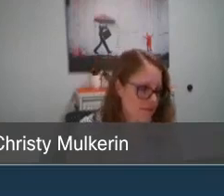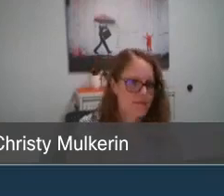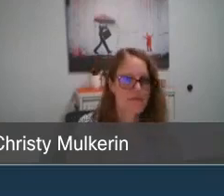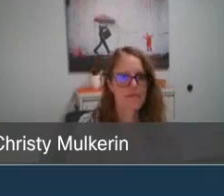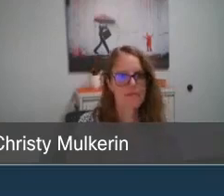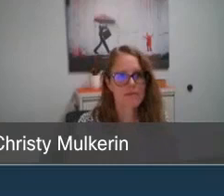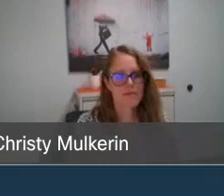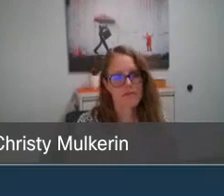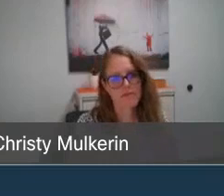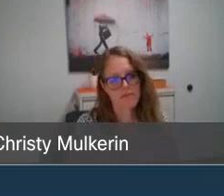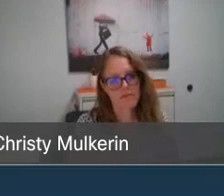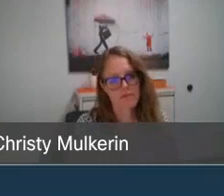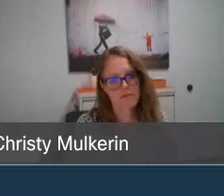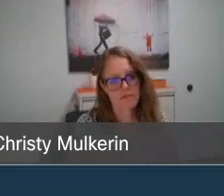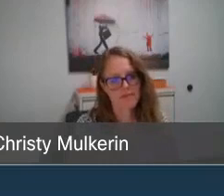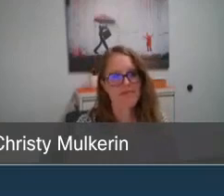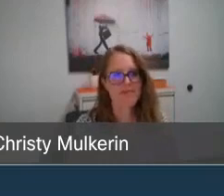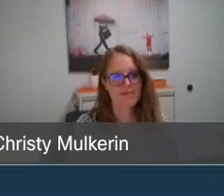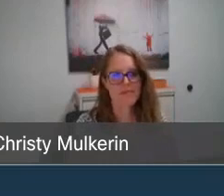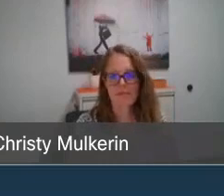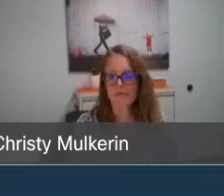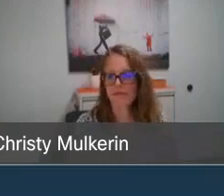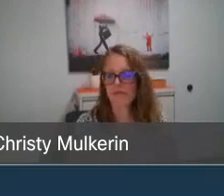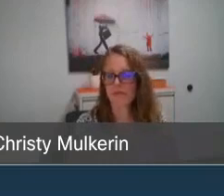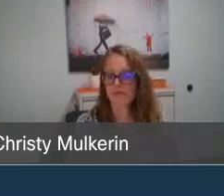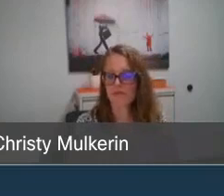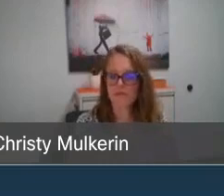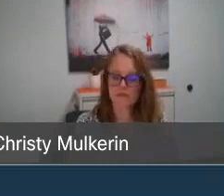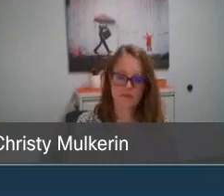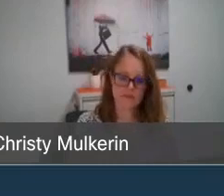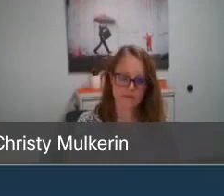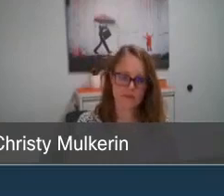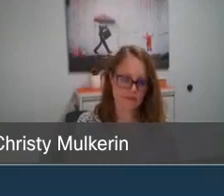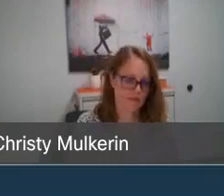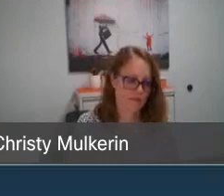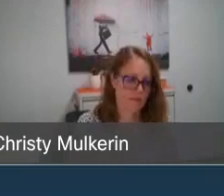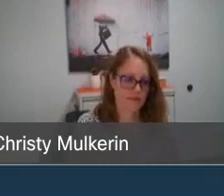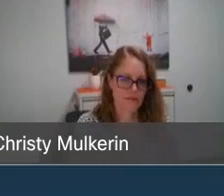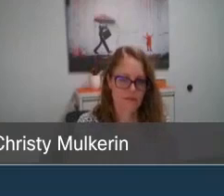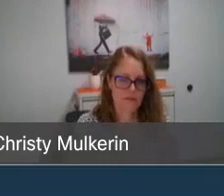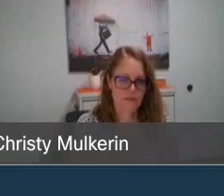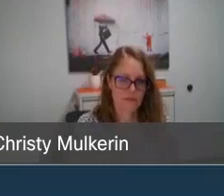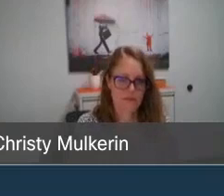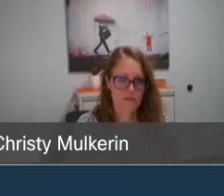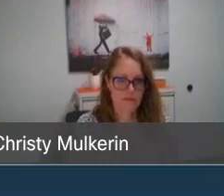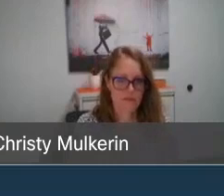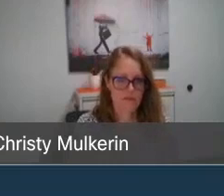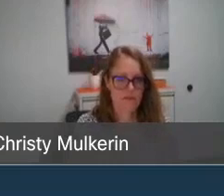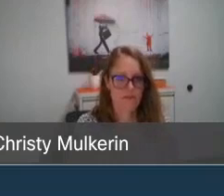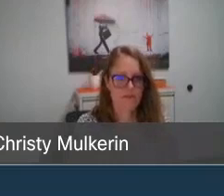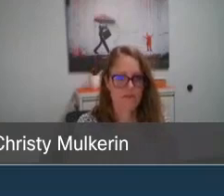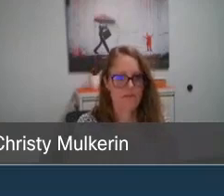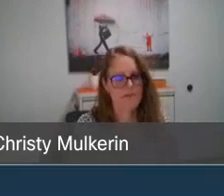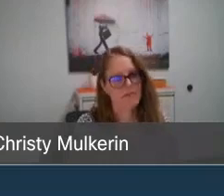again, those are all the questions we have at the moment. We do have another question around the